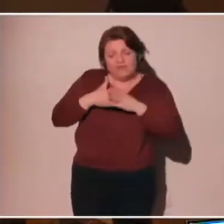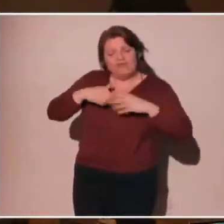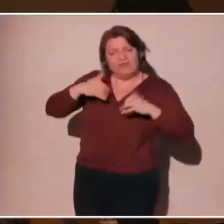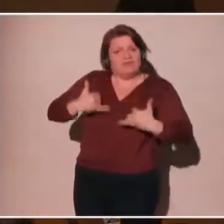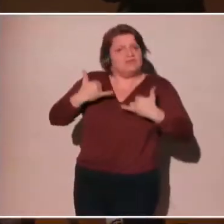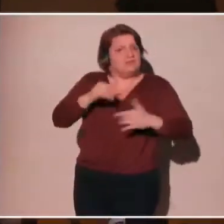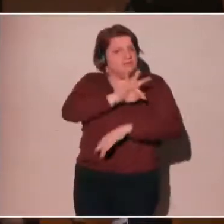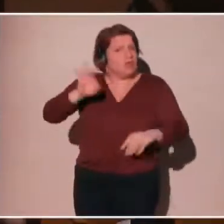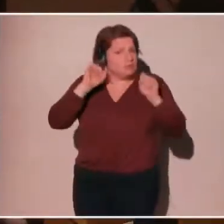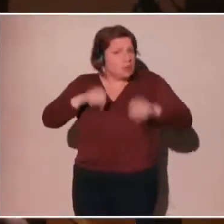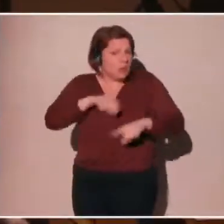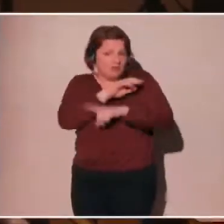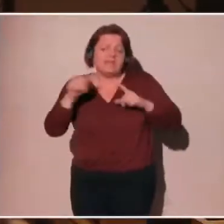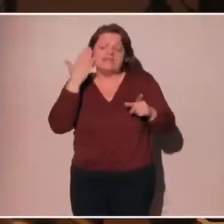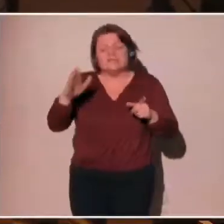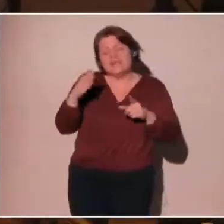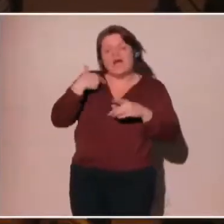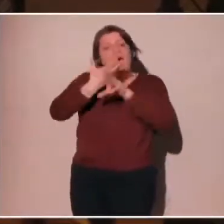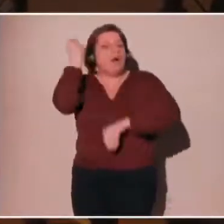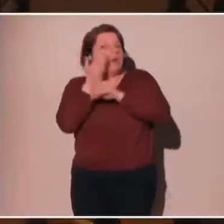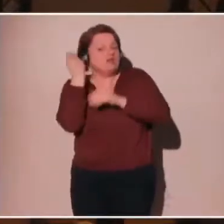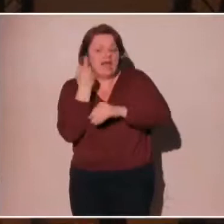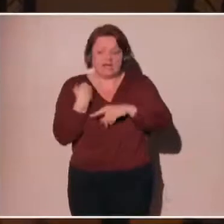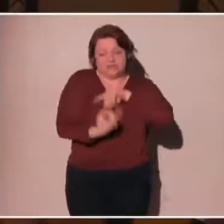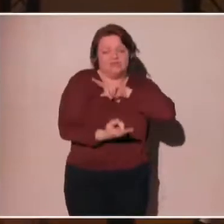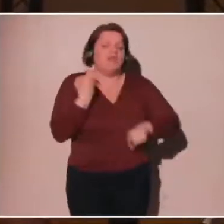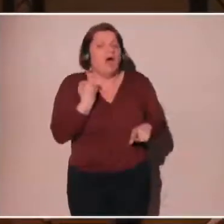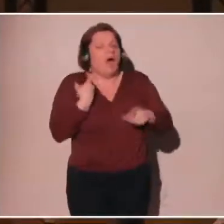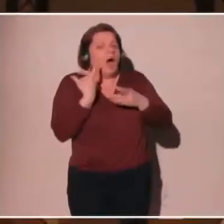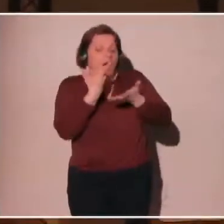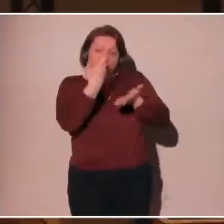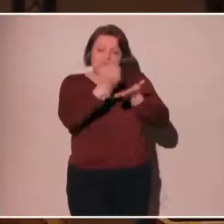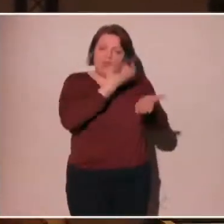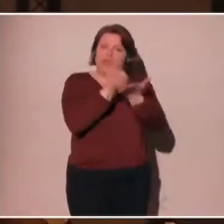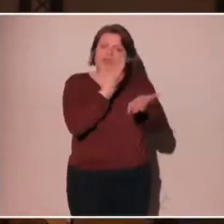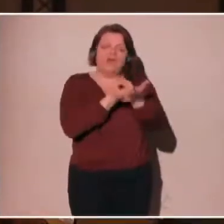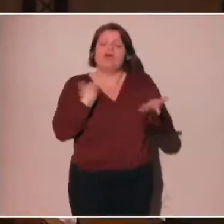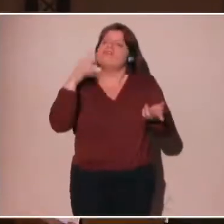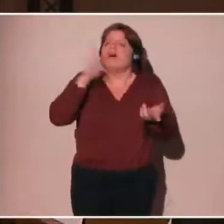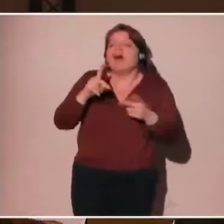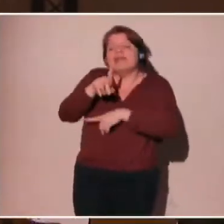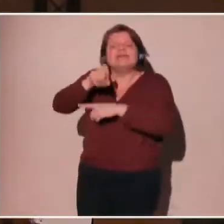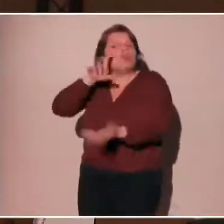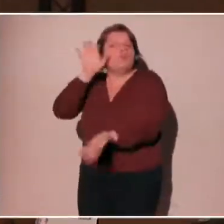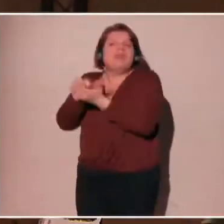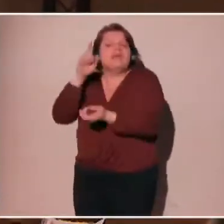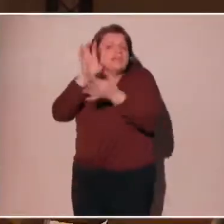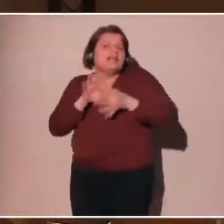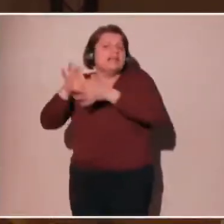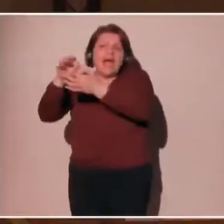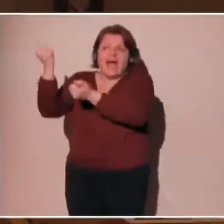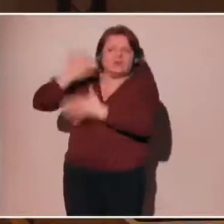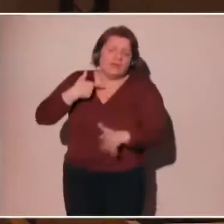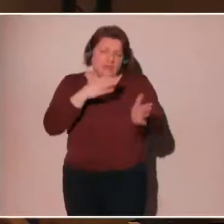is based on learning. Learning is based on data. So it's not a trick question for Yann or anything